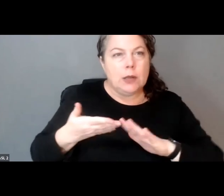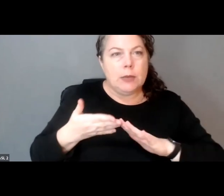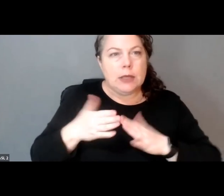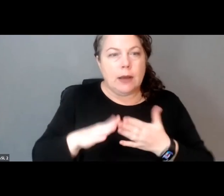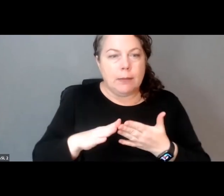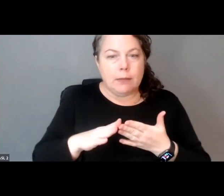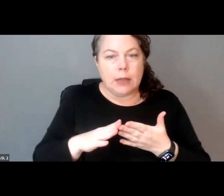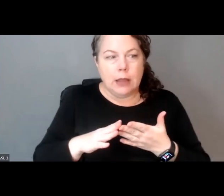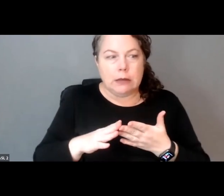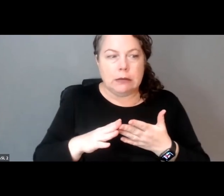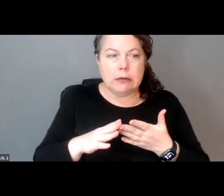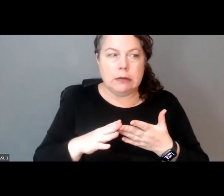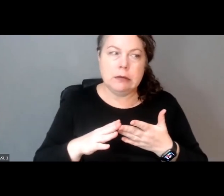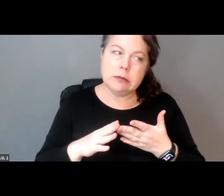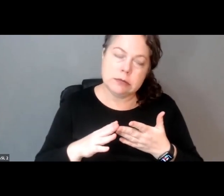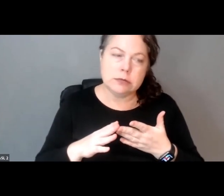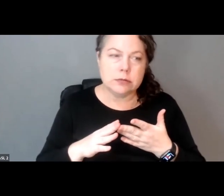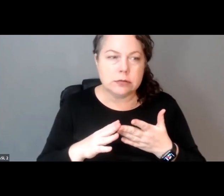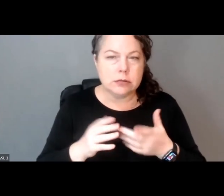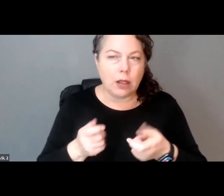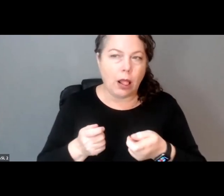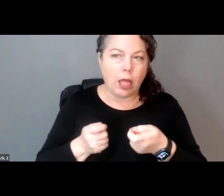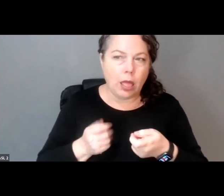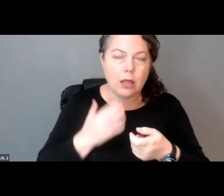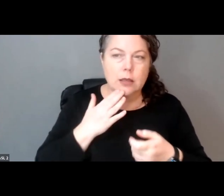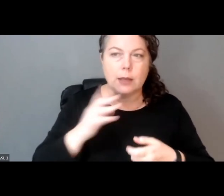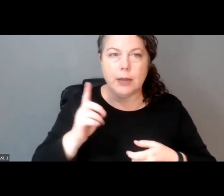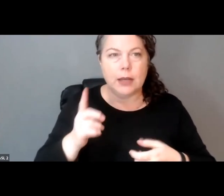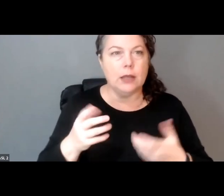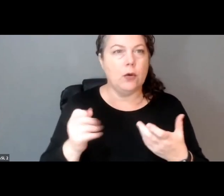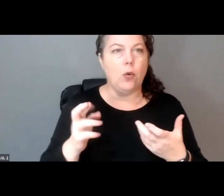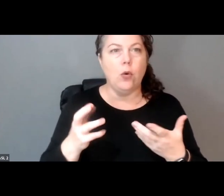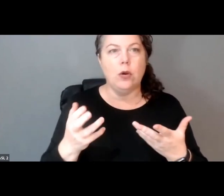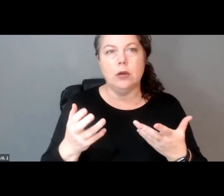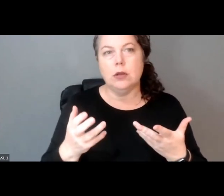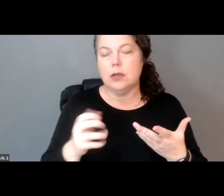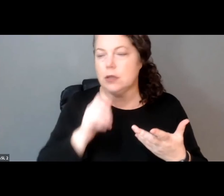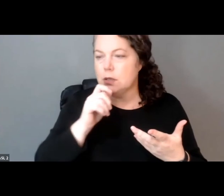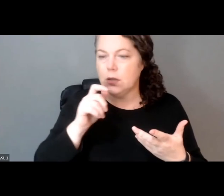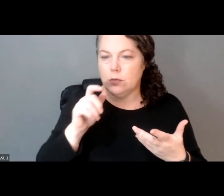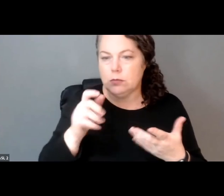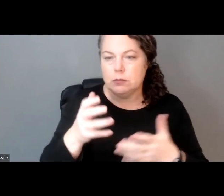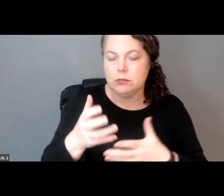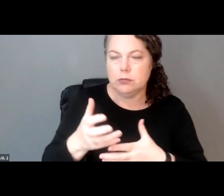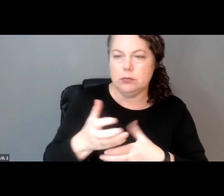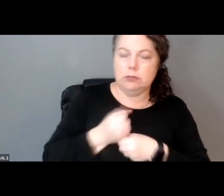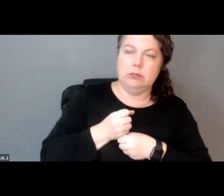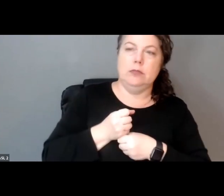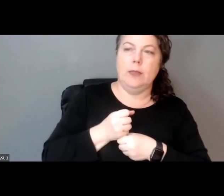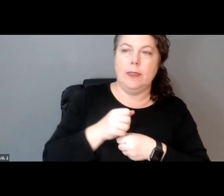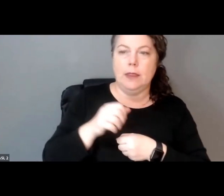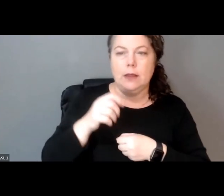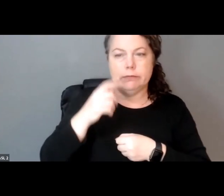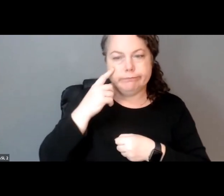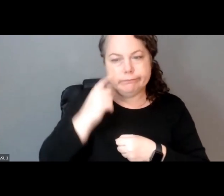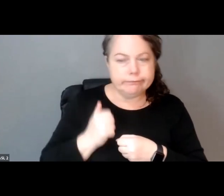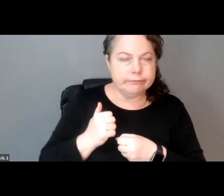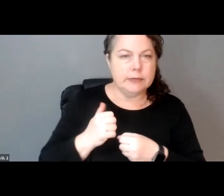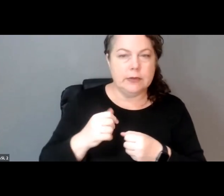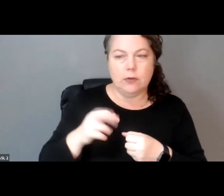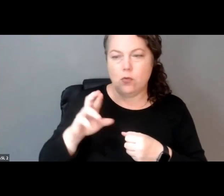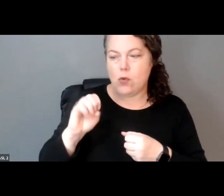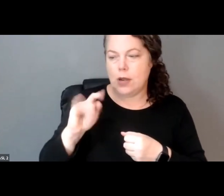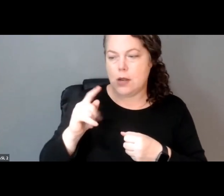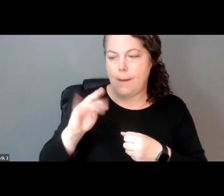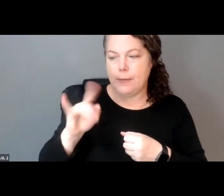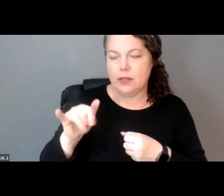diabetes. They don't acquire diabetic retinopathy in the first place. So we're also working with